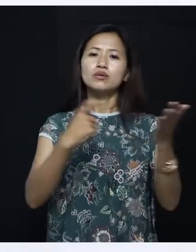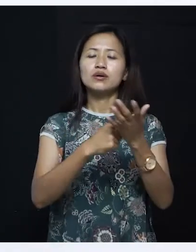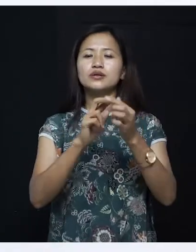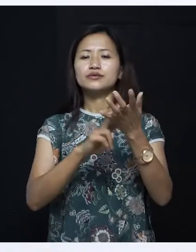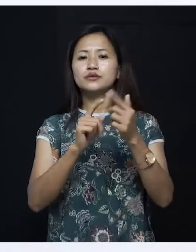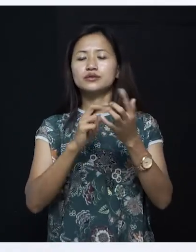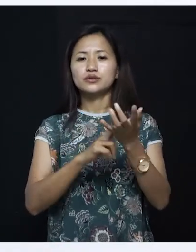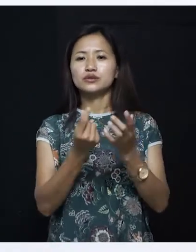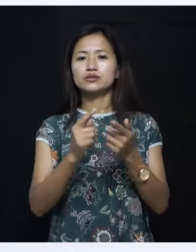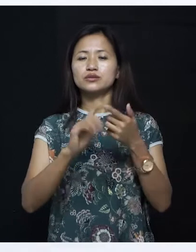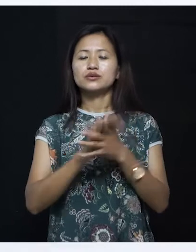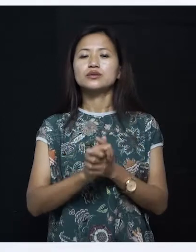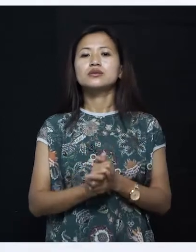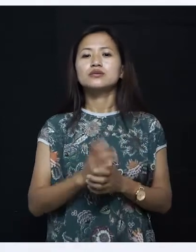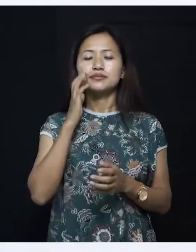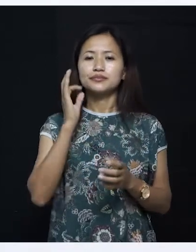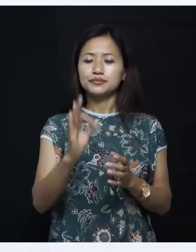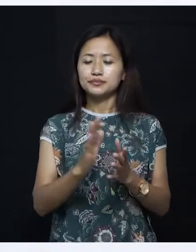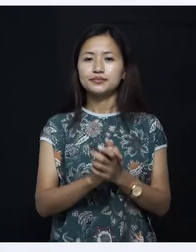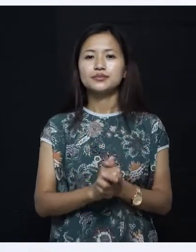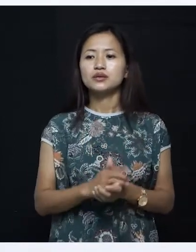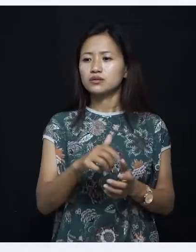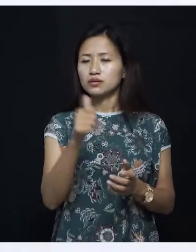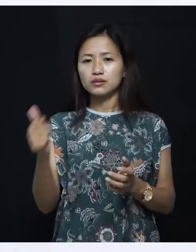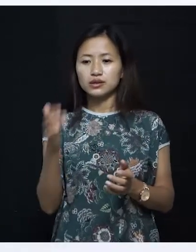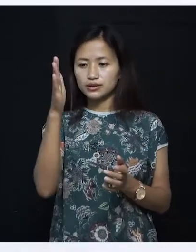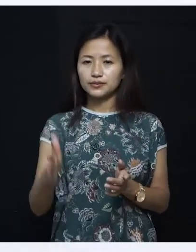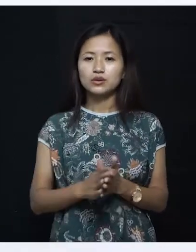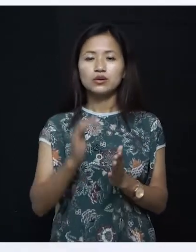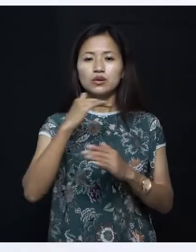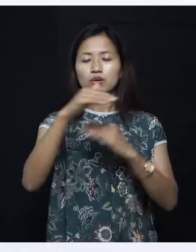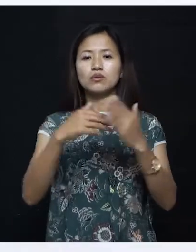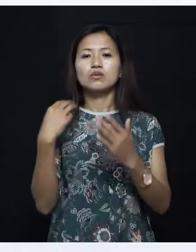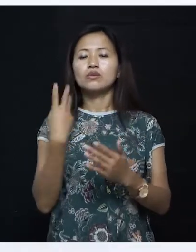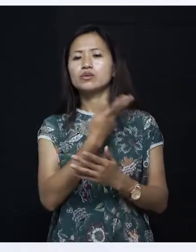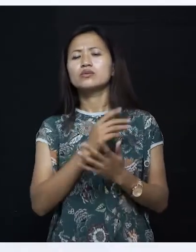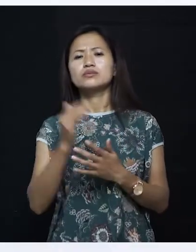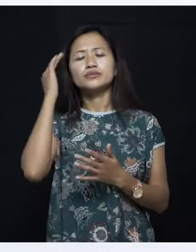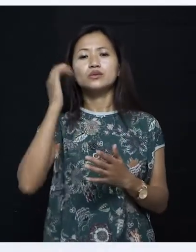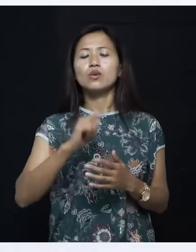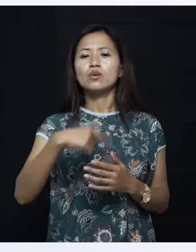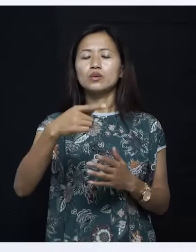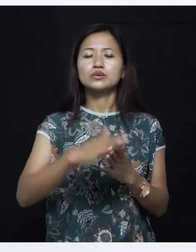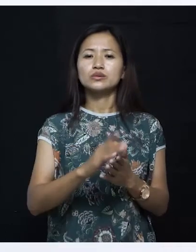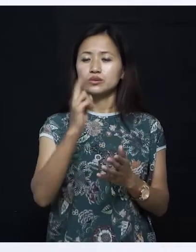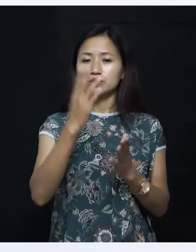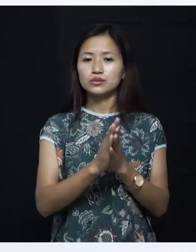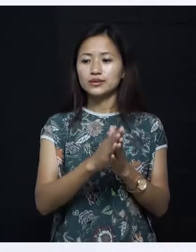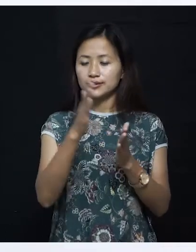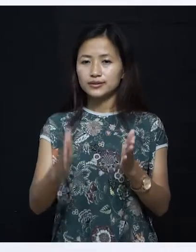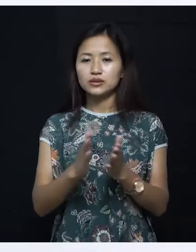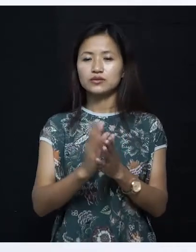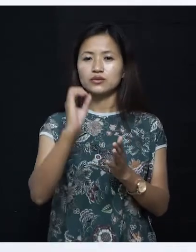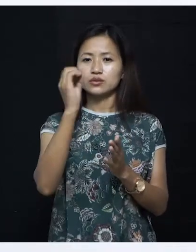very important. But then on the other side, we all know that there are always two sides of a coin, isn't